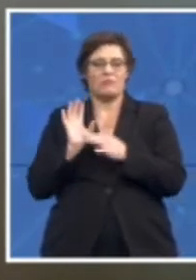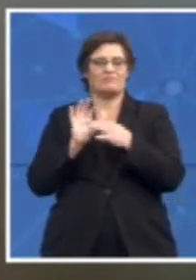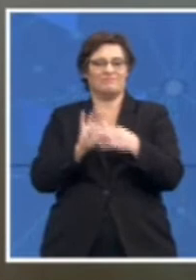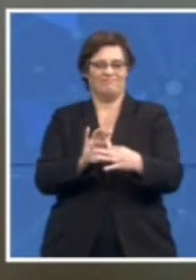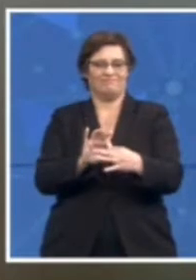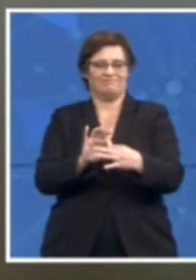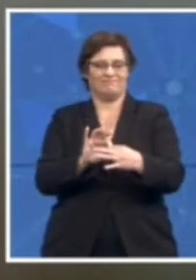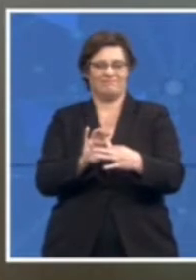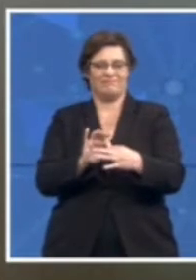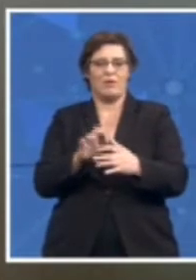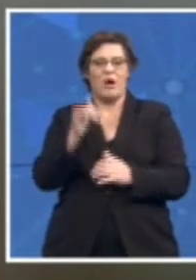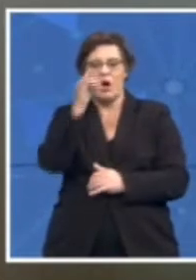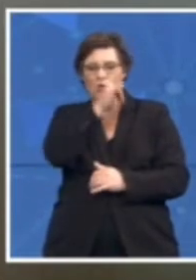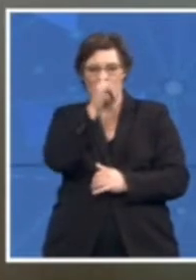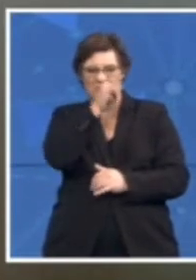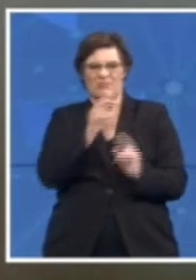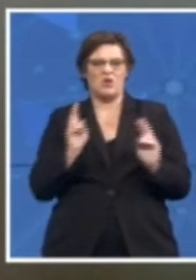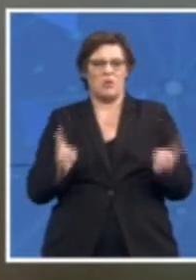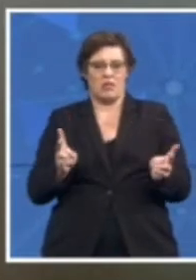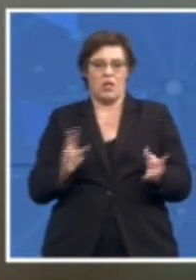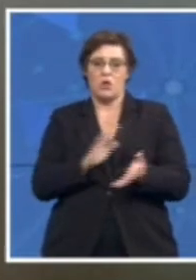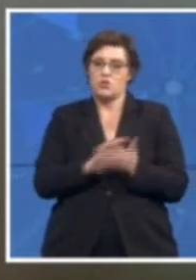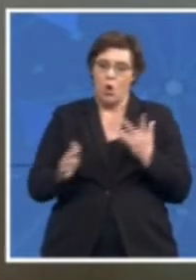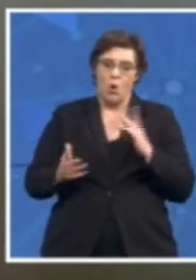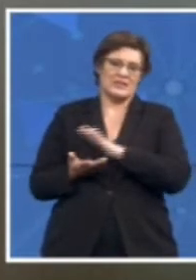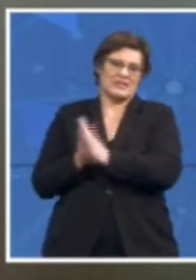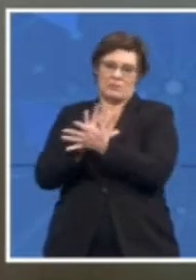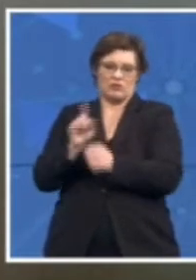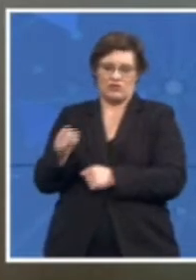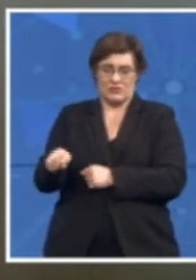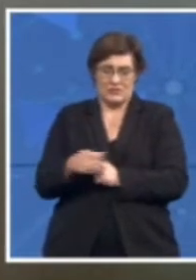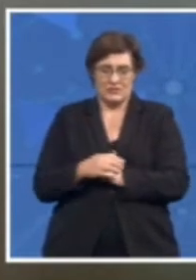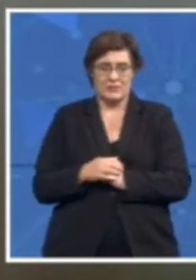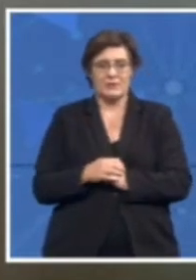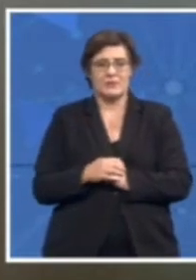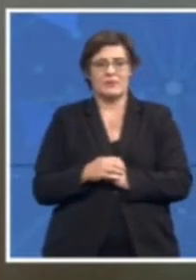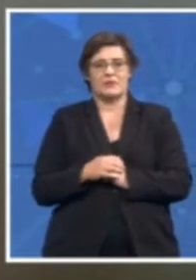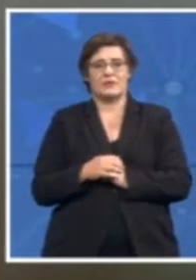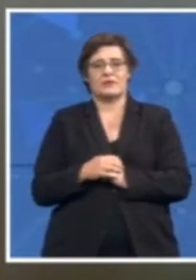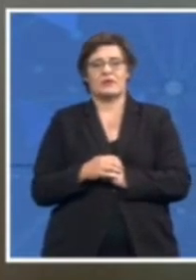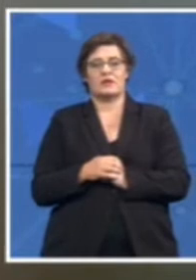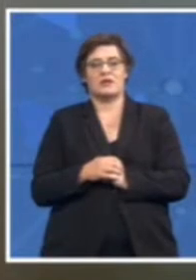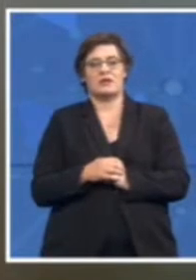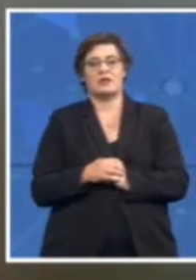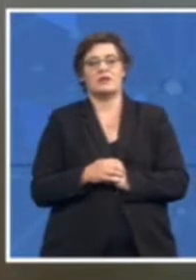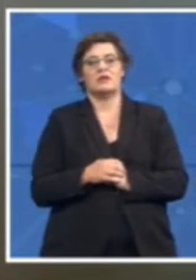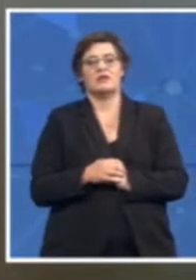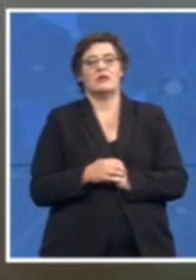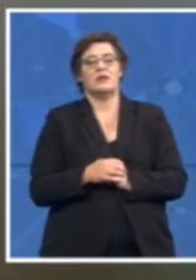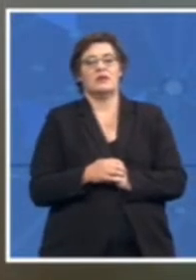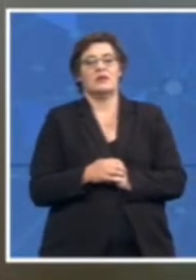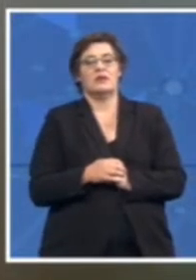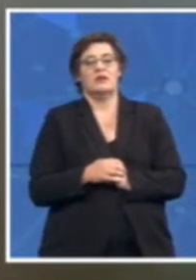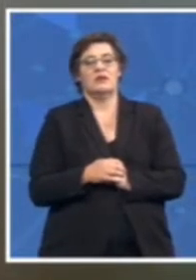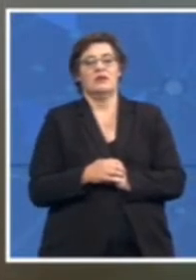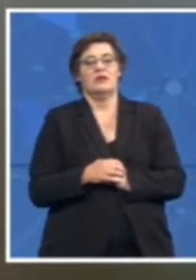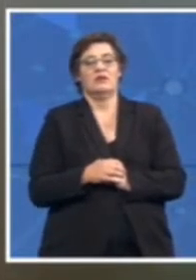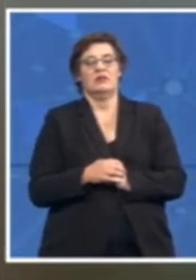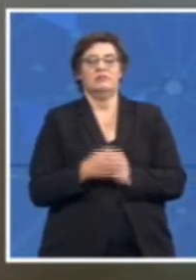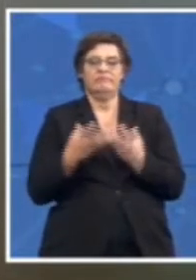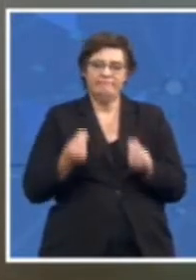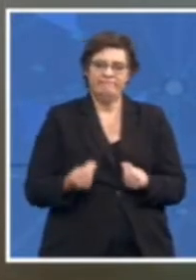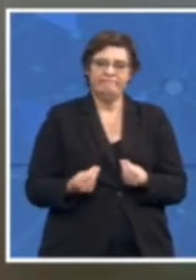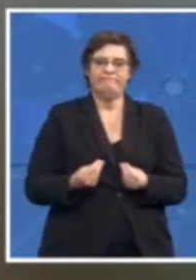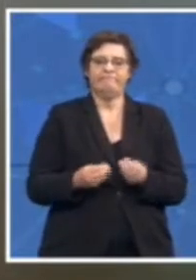acts of sabotage. And then we have had incidents of, for example, valves